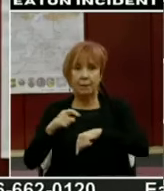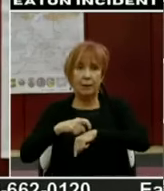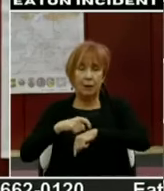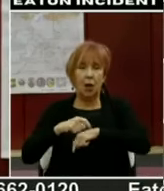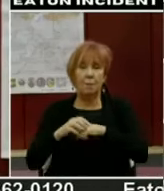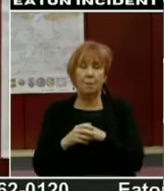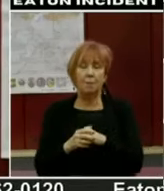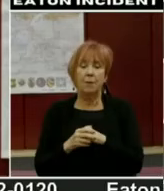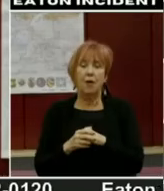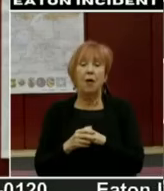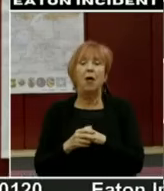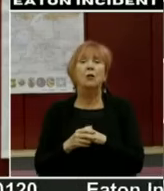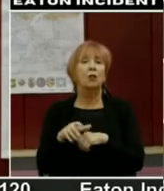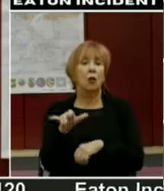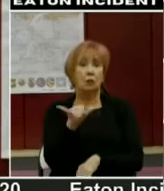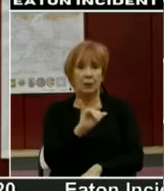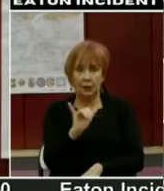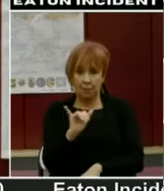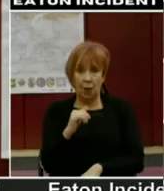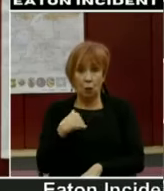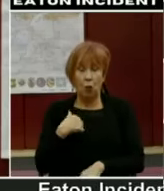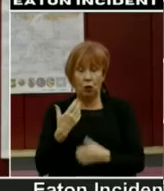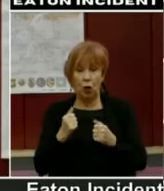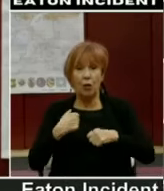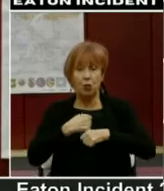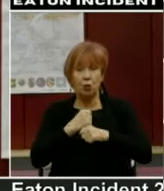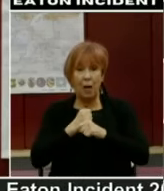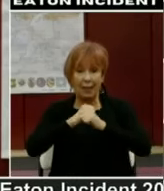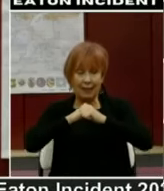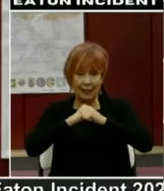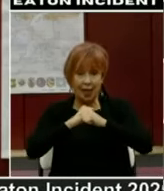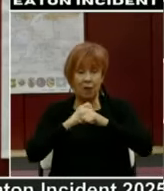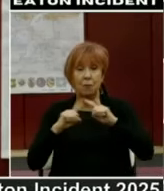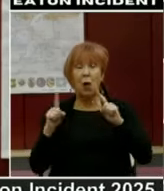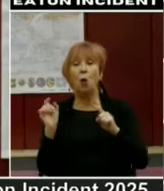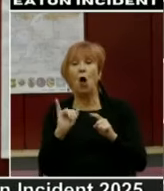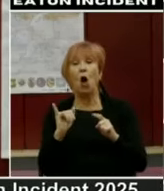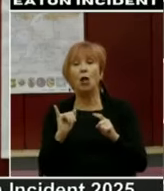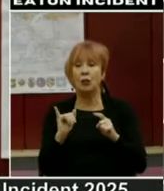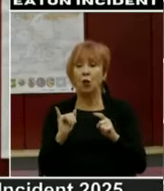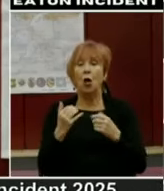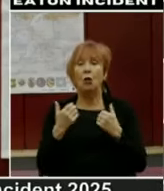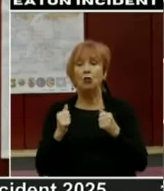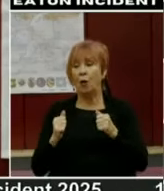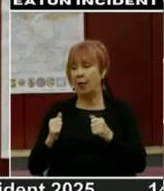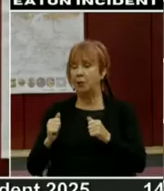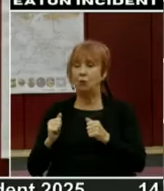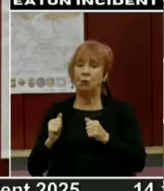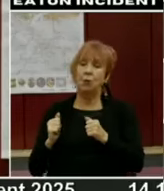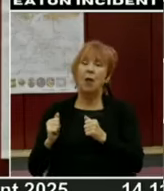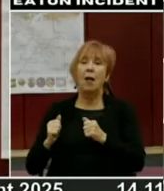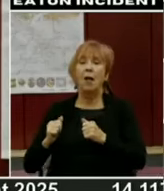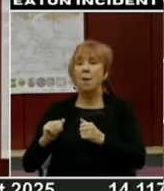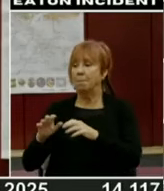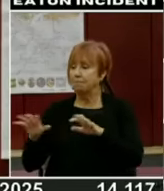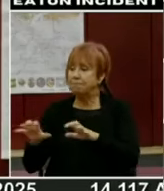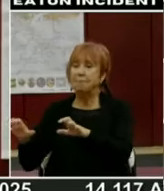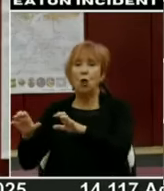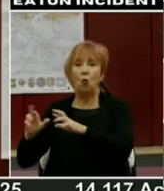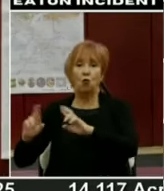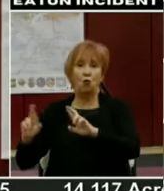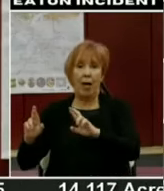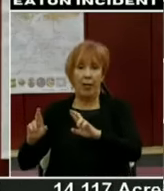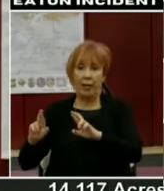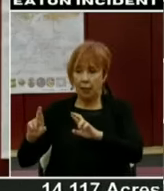it safe, we are preparing for reintroducing gas into the system. And I would say, if you look at